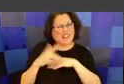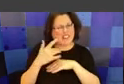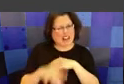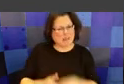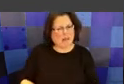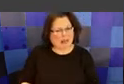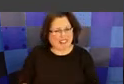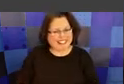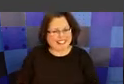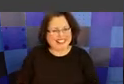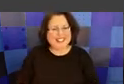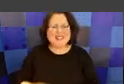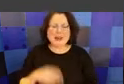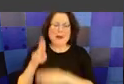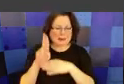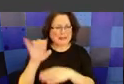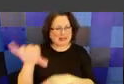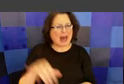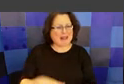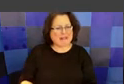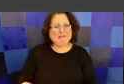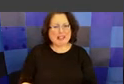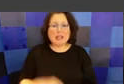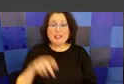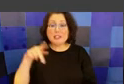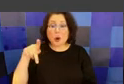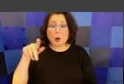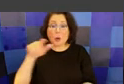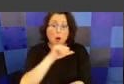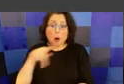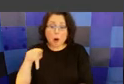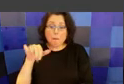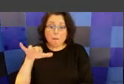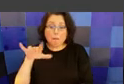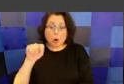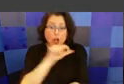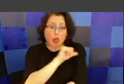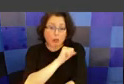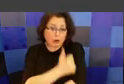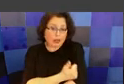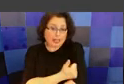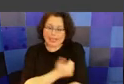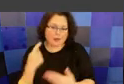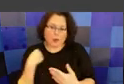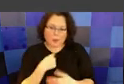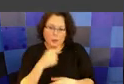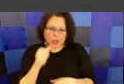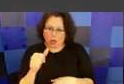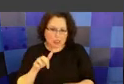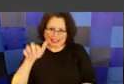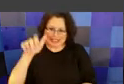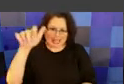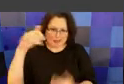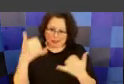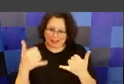So that's what Port Authority is able to provide in terms of vertical circulation to Mount Washington.